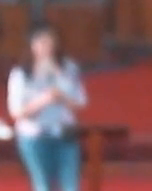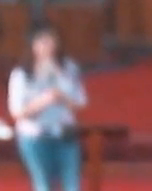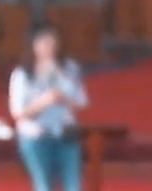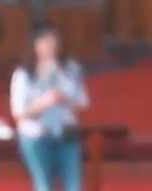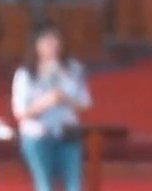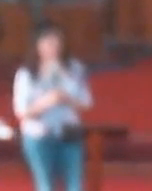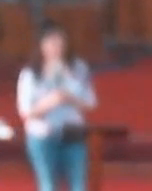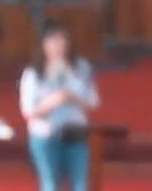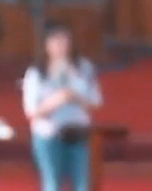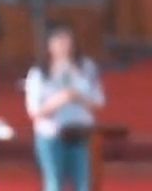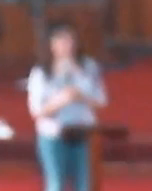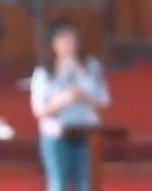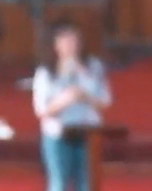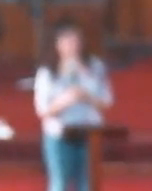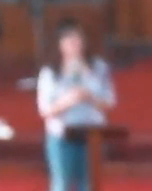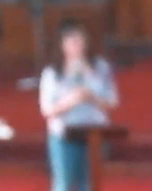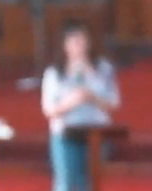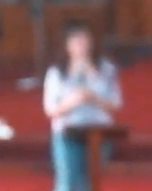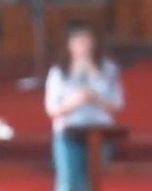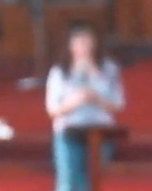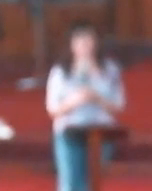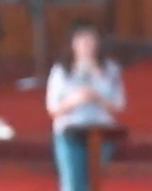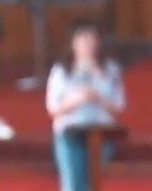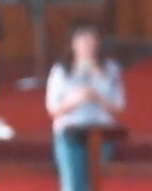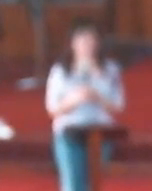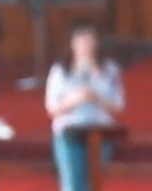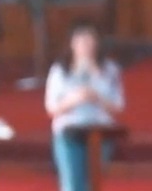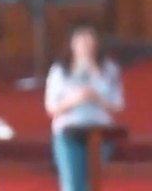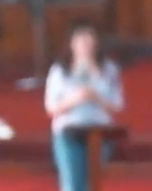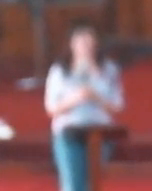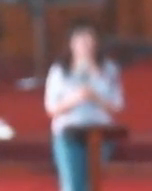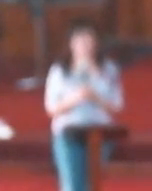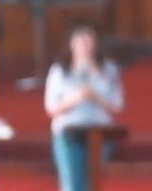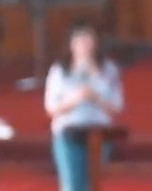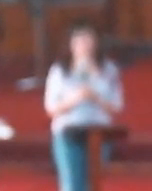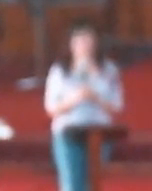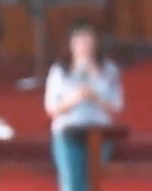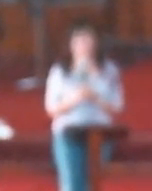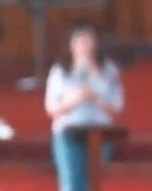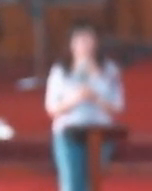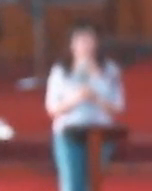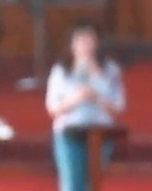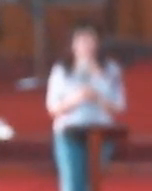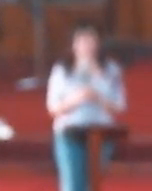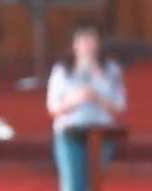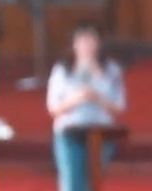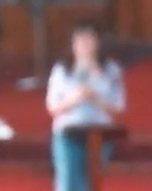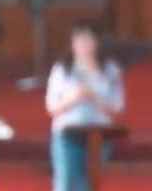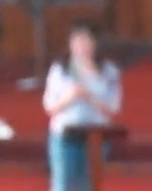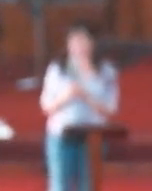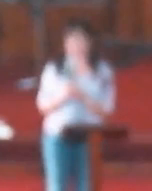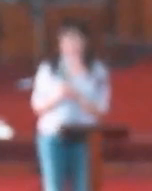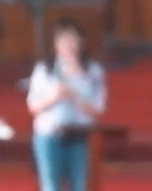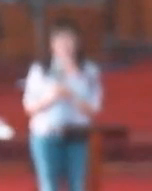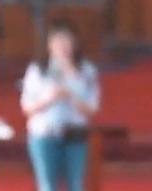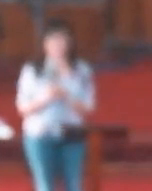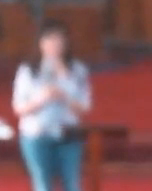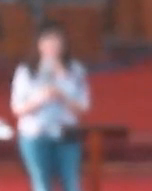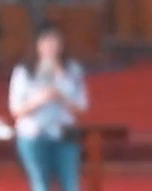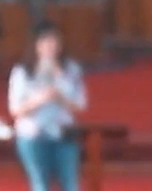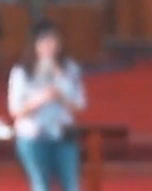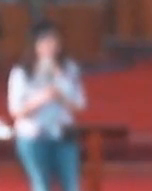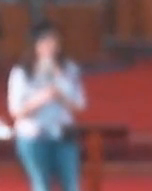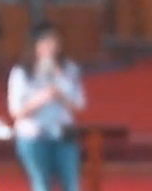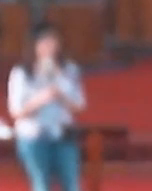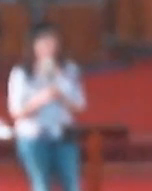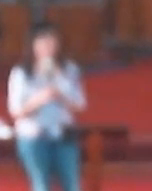es una lucha muy grande y yo quisiera con una sola palabra que se vaya, ¿sí o no? Yeah, I've known people that have